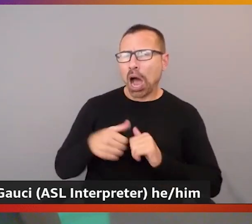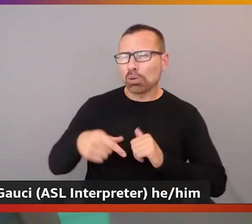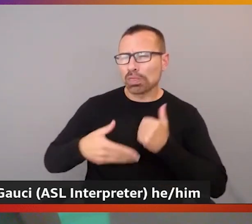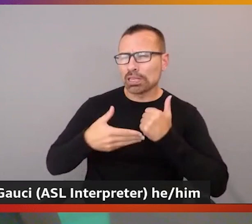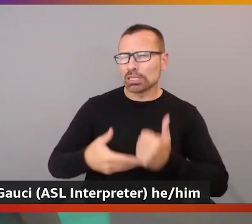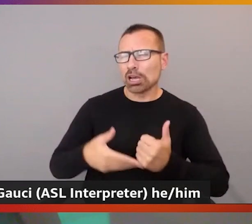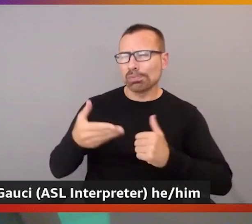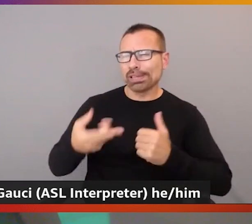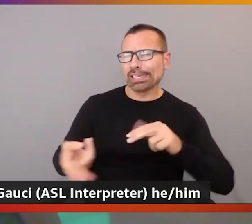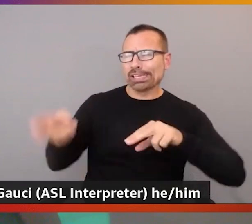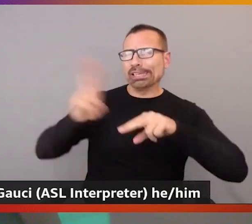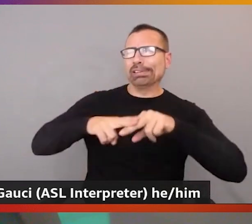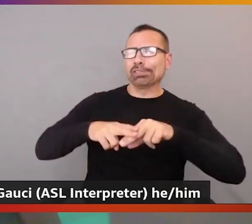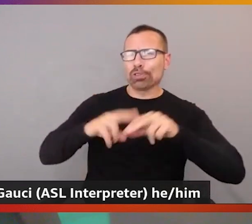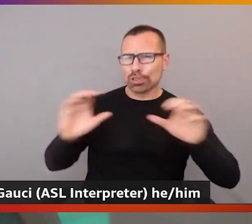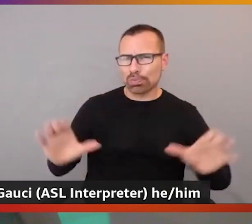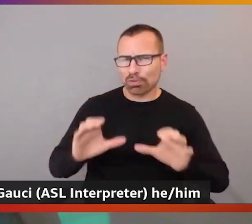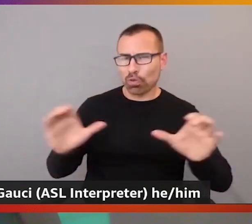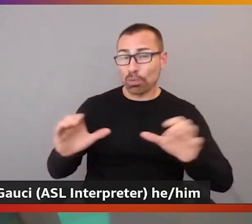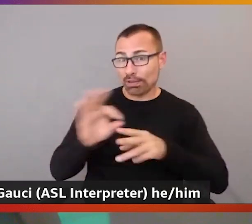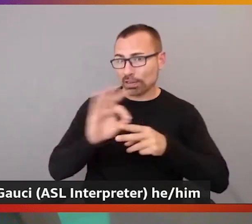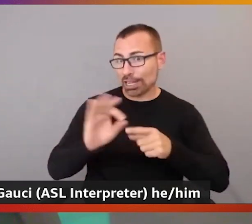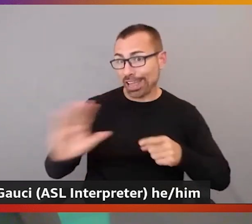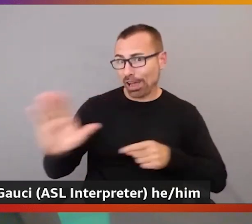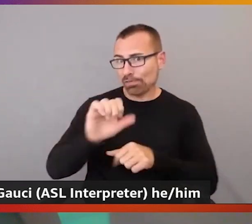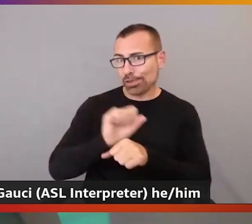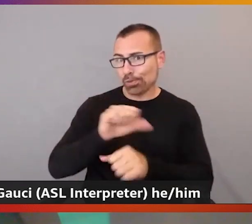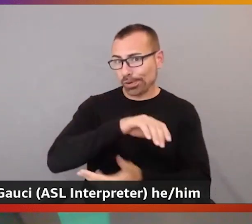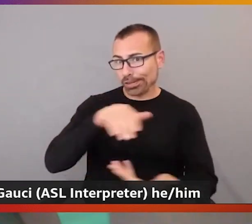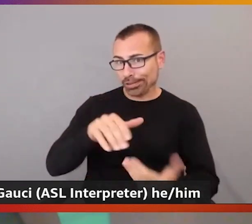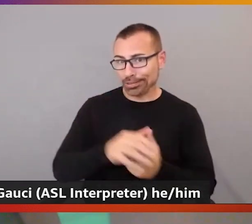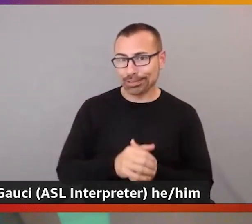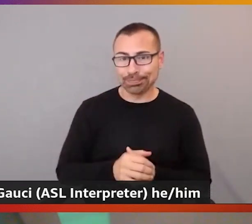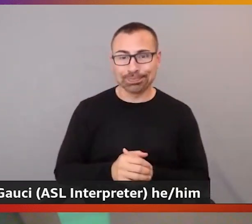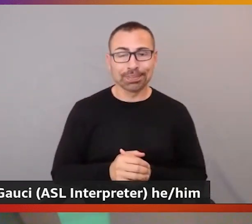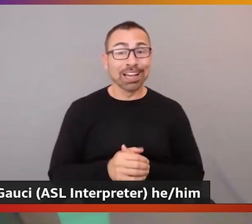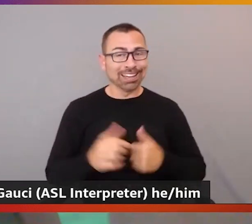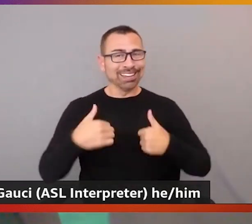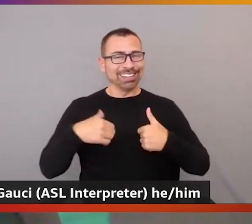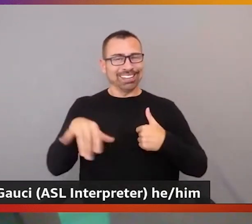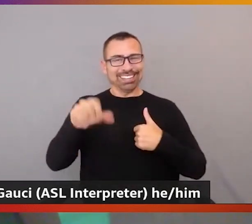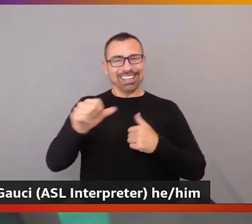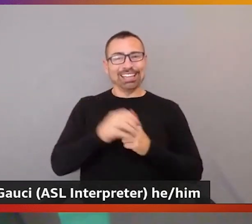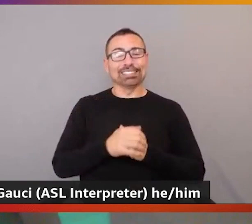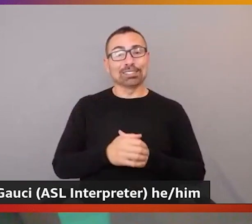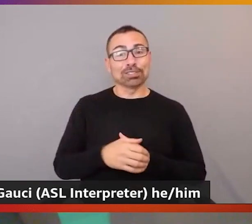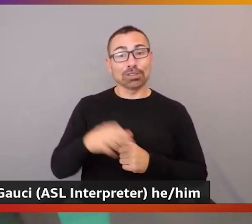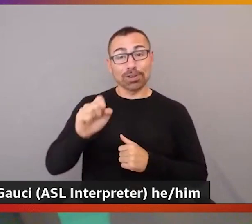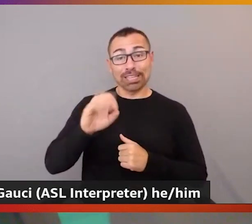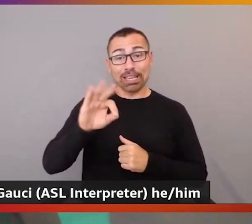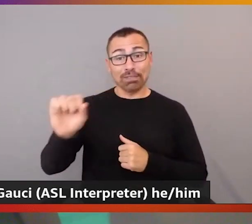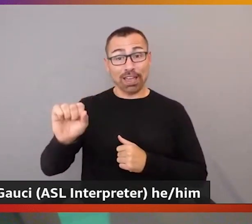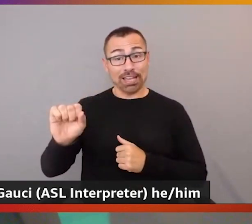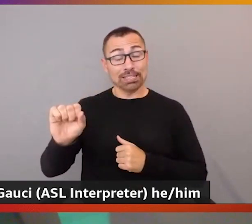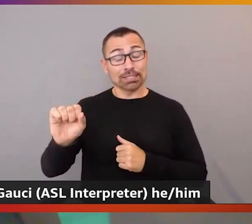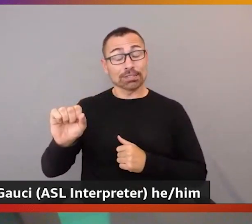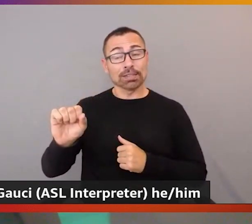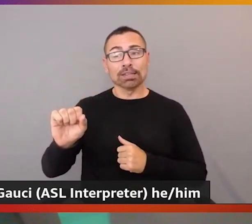performance and functionality of their workloads? Yeah. So EFS, as I said, it's primarily meant